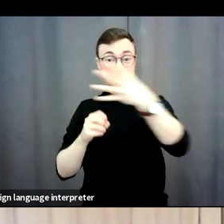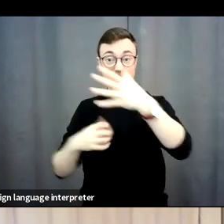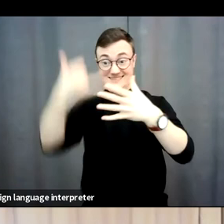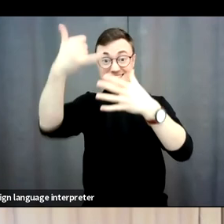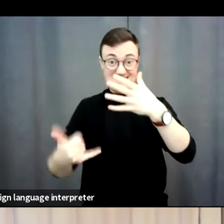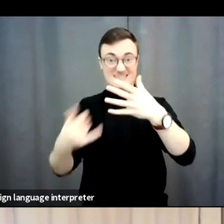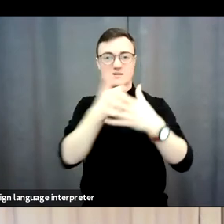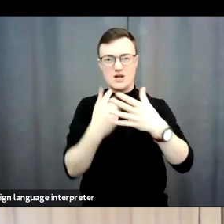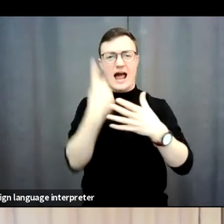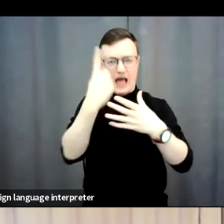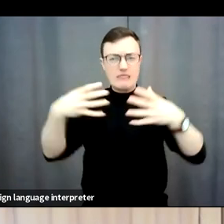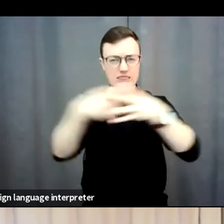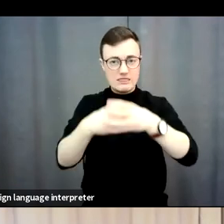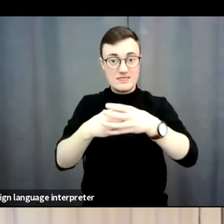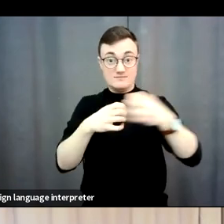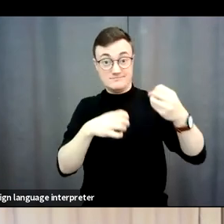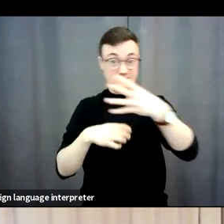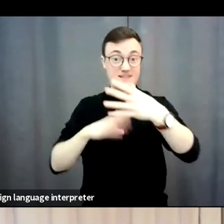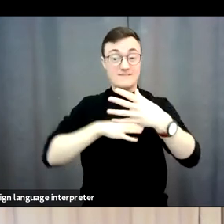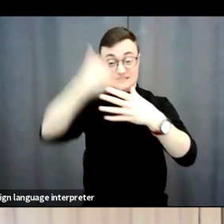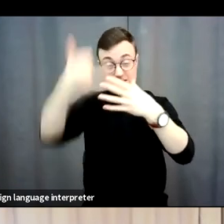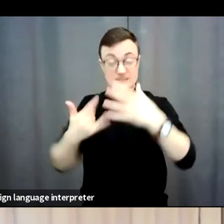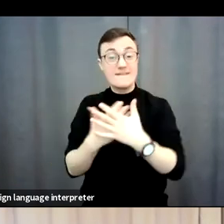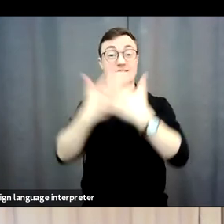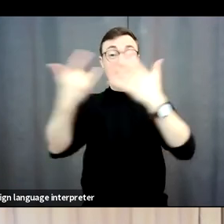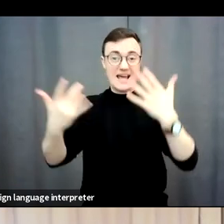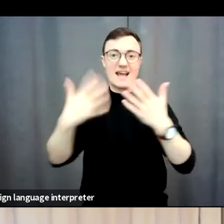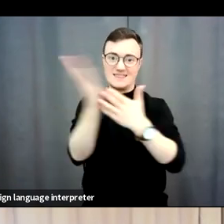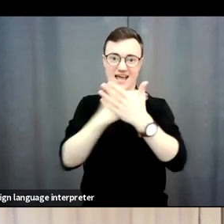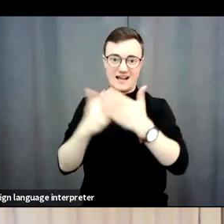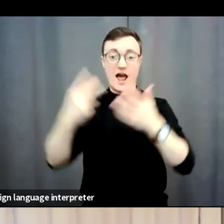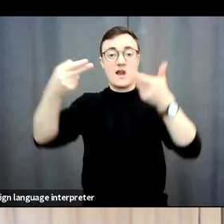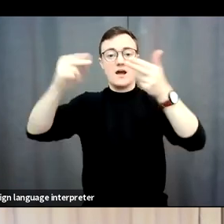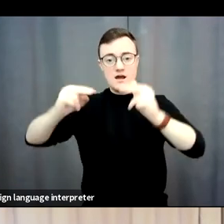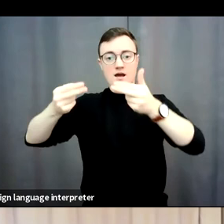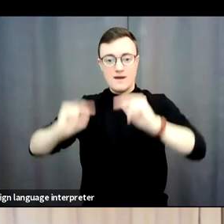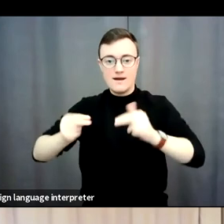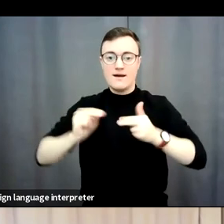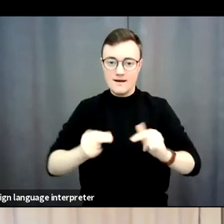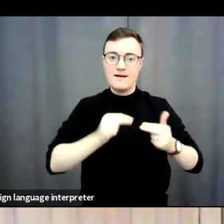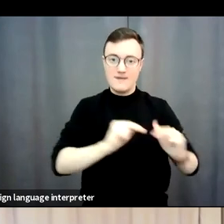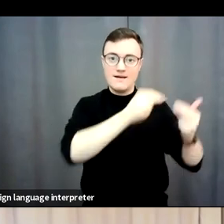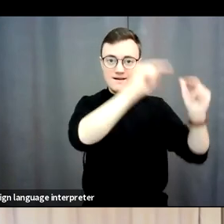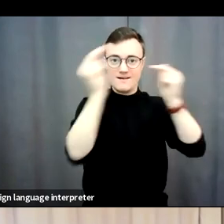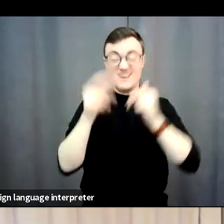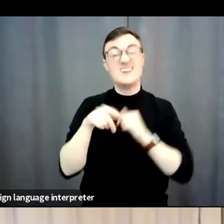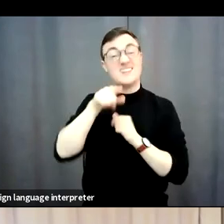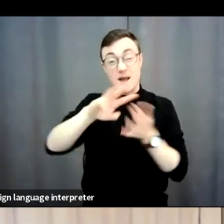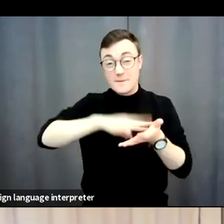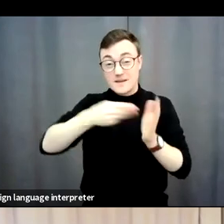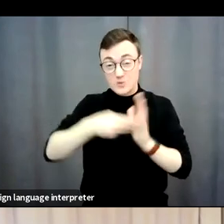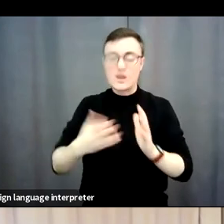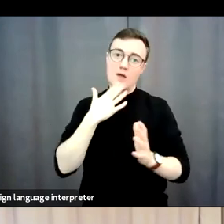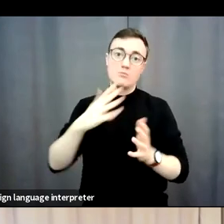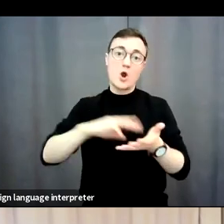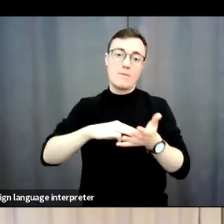just that one. And then you need to go through the model. And this model is a help, is a method to